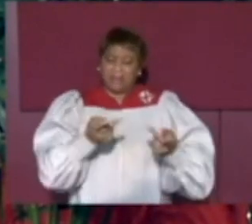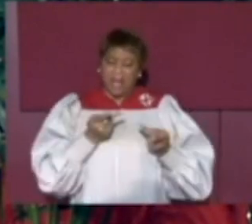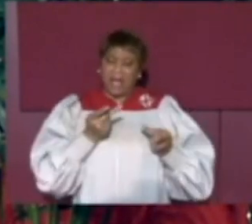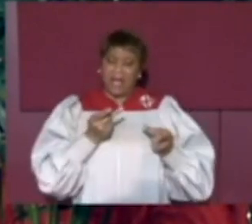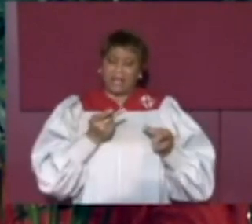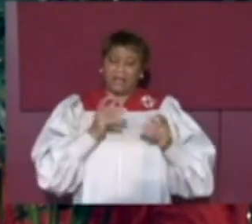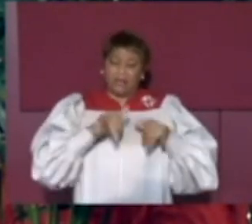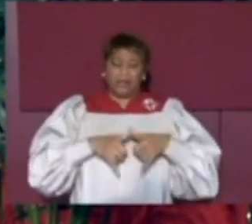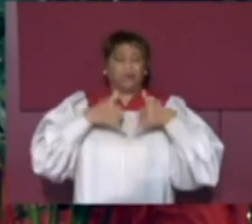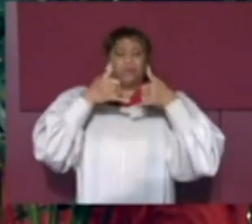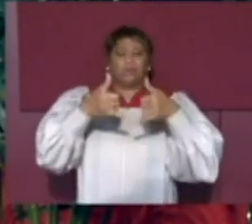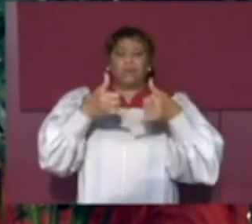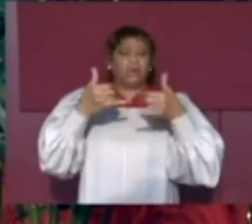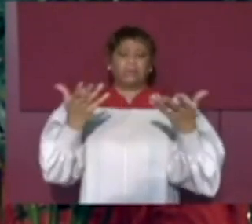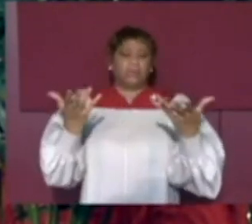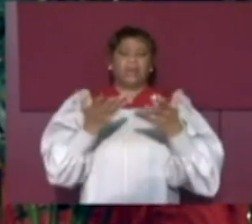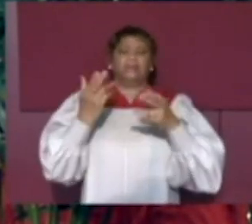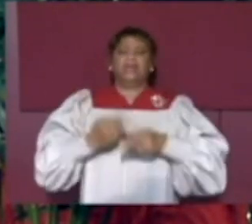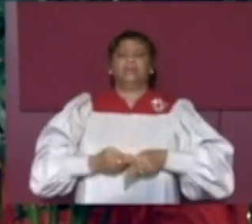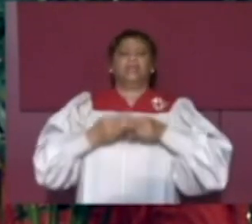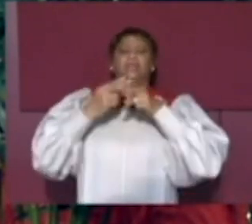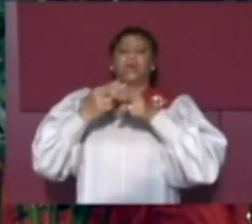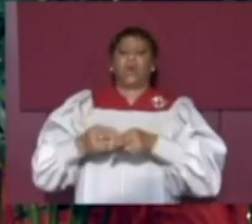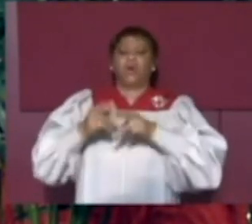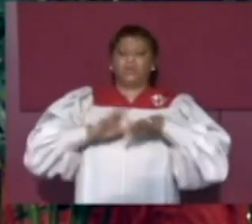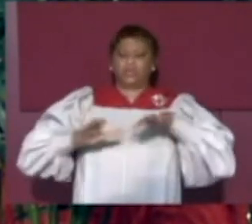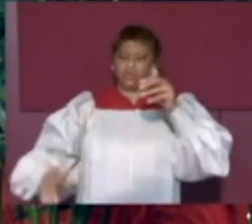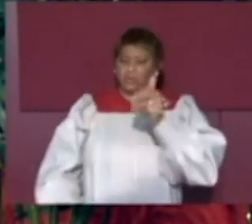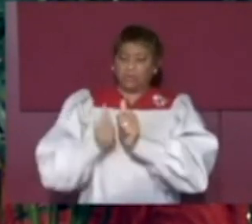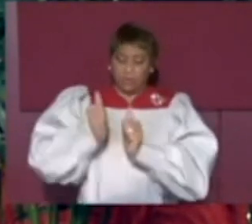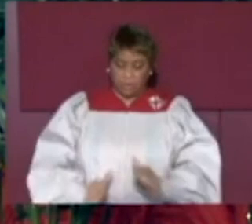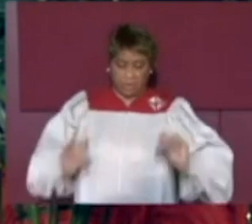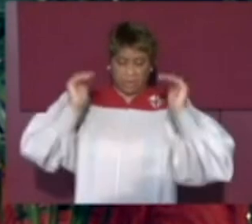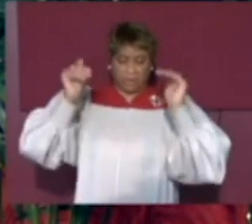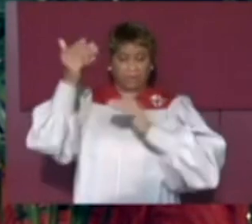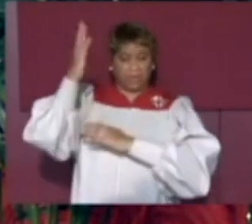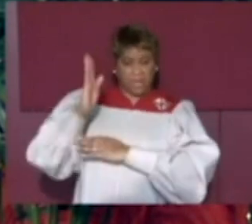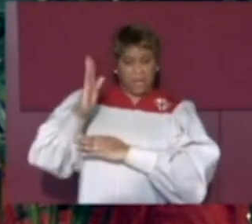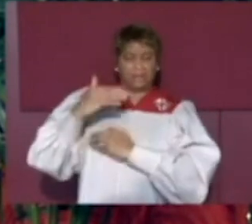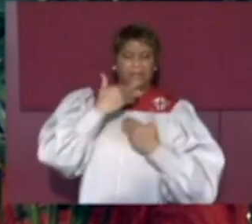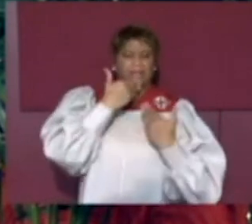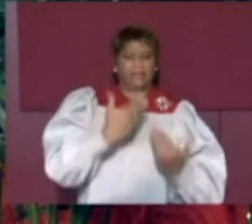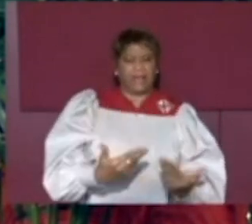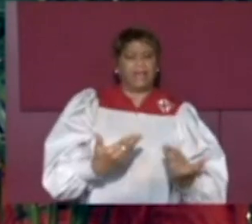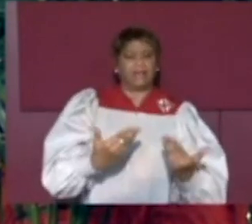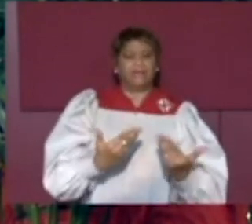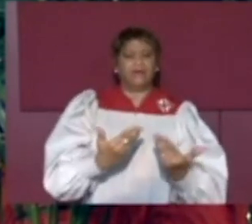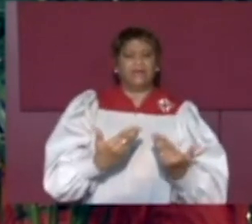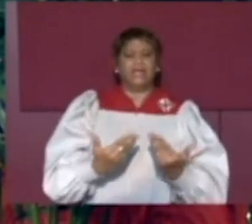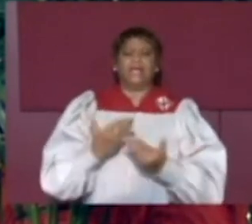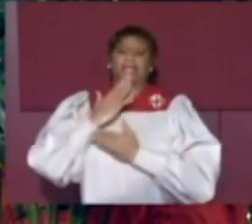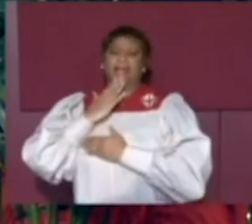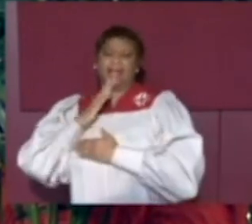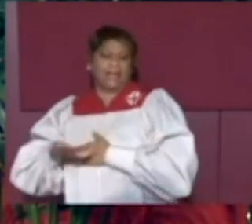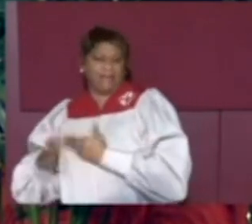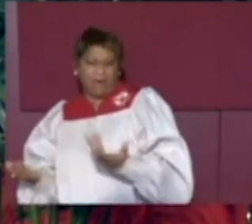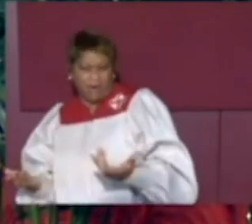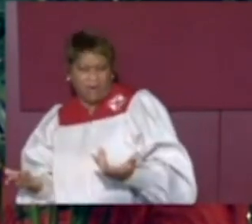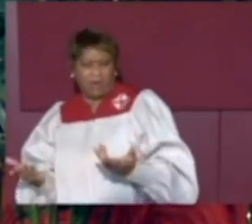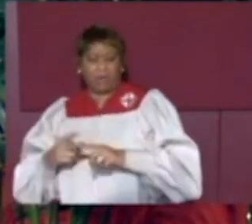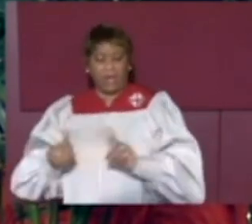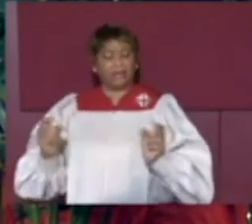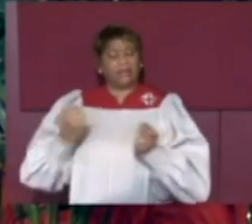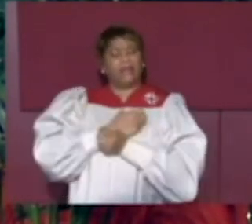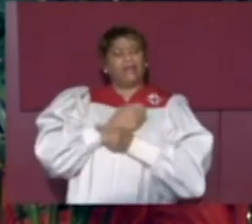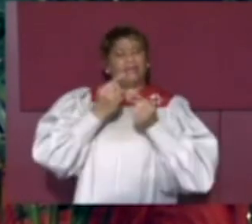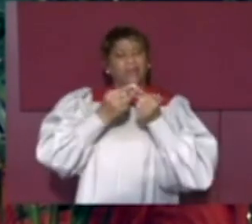shall be called children of the highest, for he is kind to the unthankful and to the evil. Be ye therefore merciful. See, but love